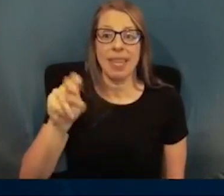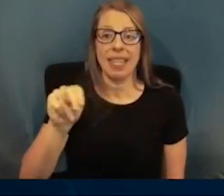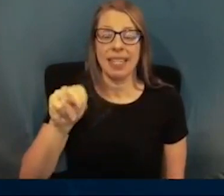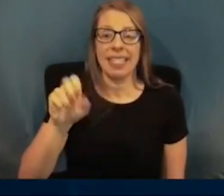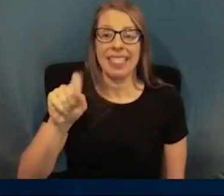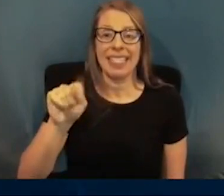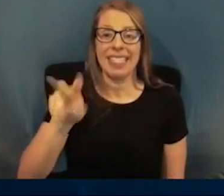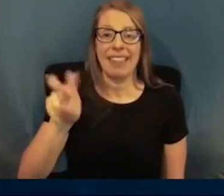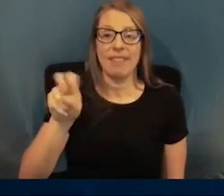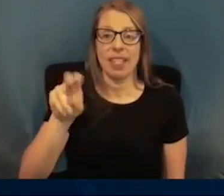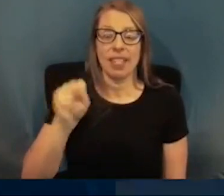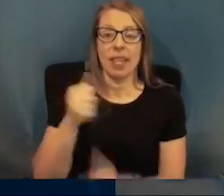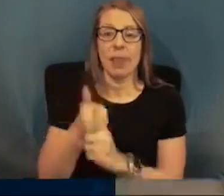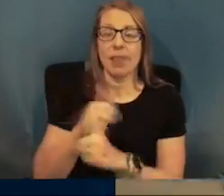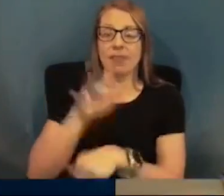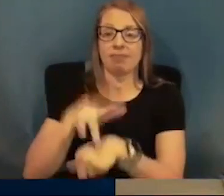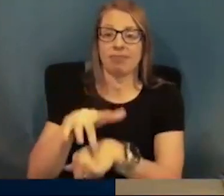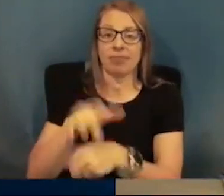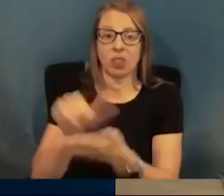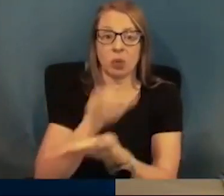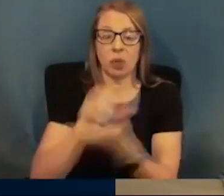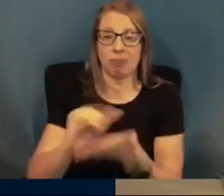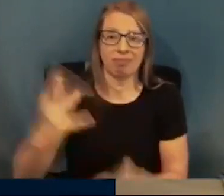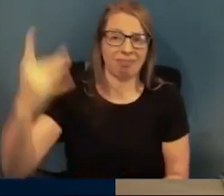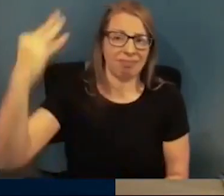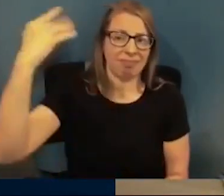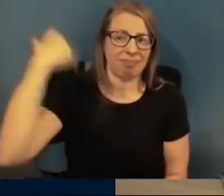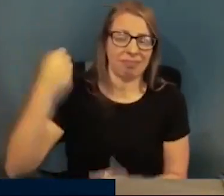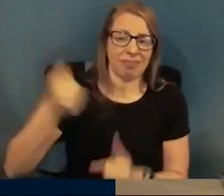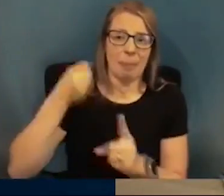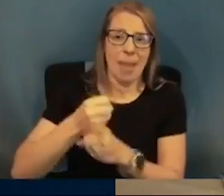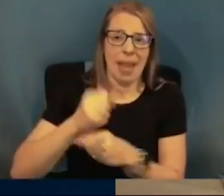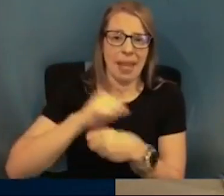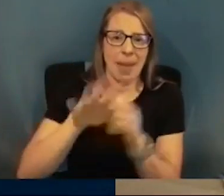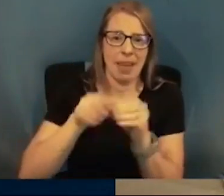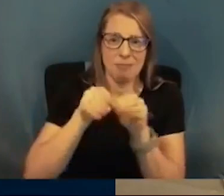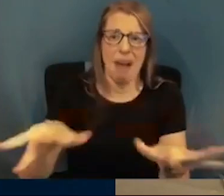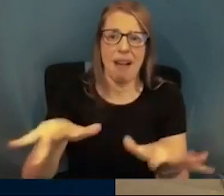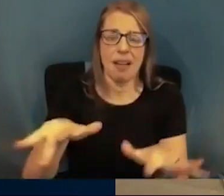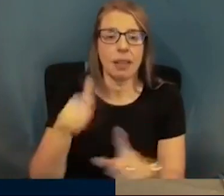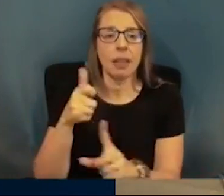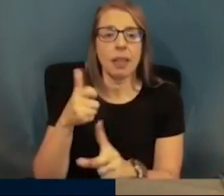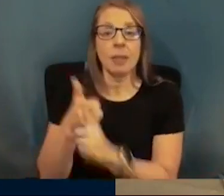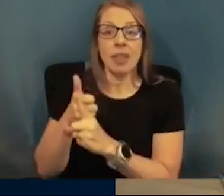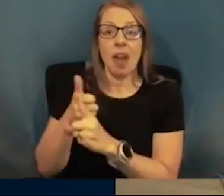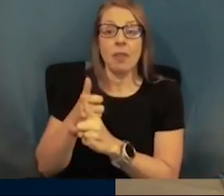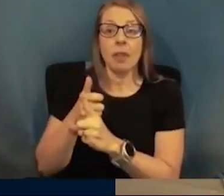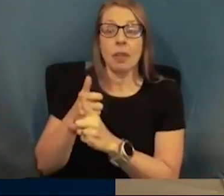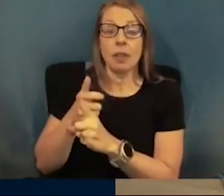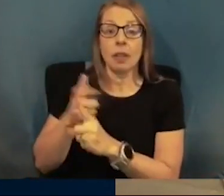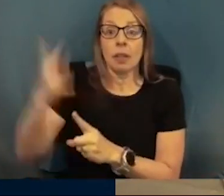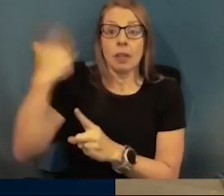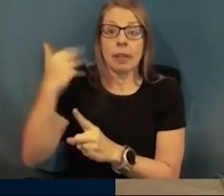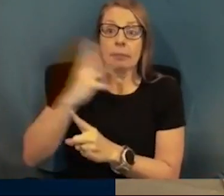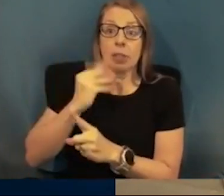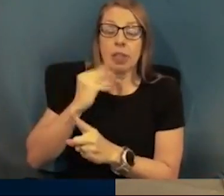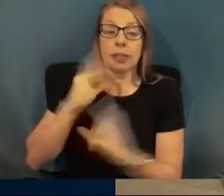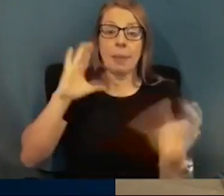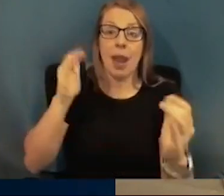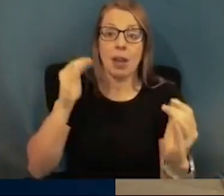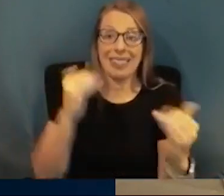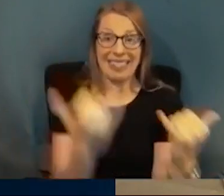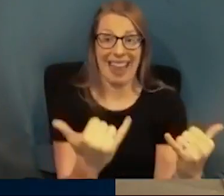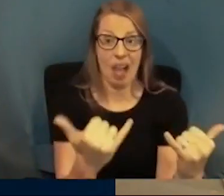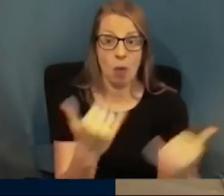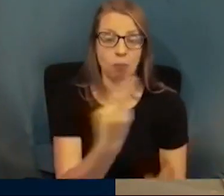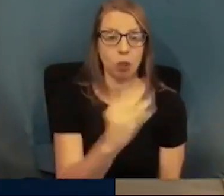New York City back in the early days of this pandemic, and he compares what he experienced then to what we are now seeing here in Missouri and Kansas. And